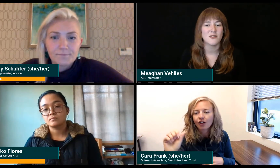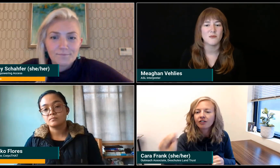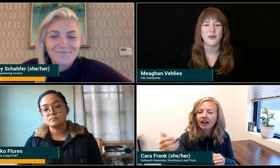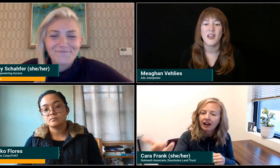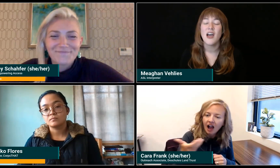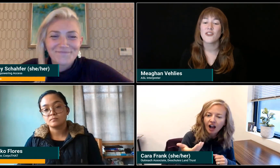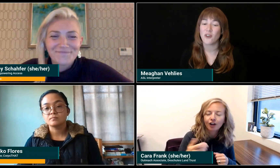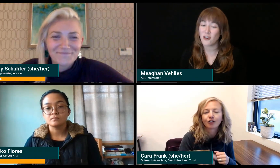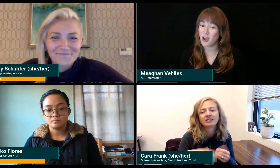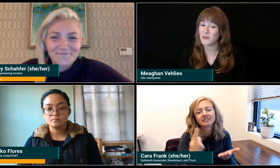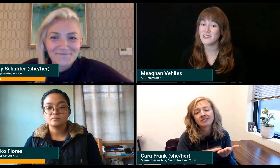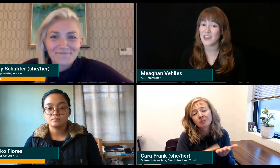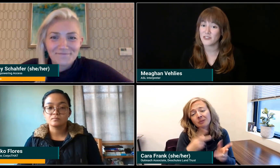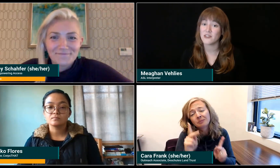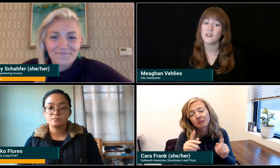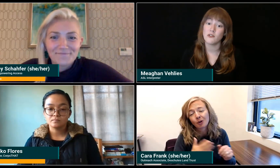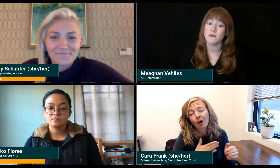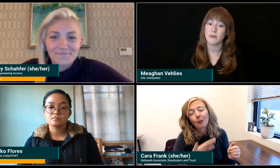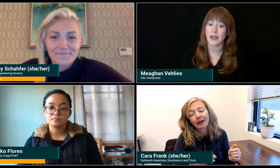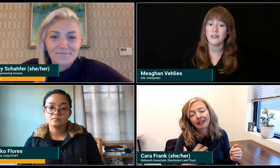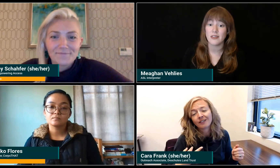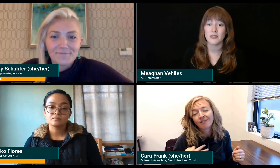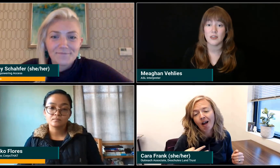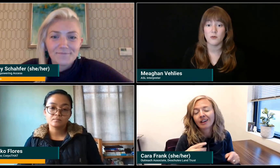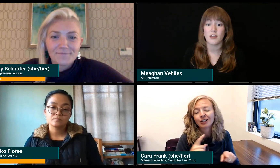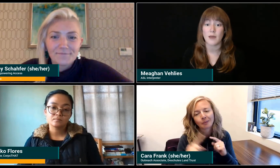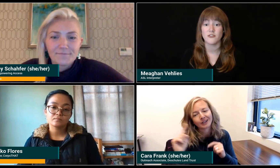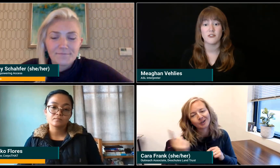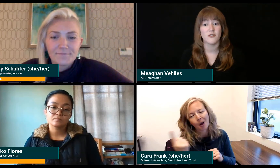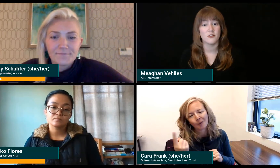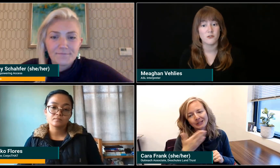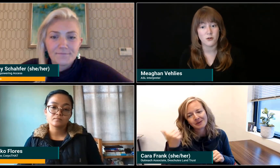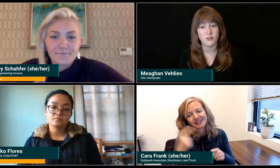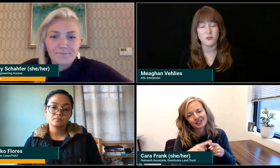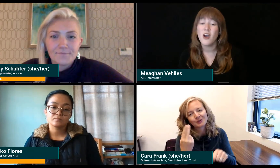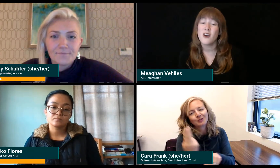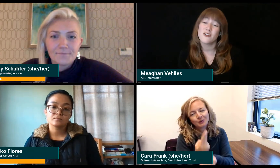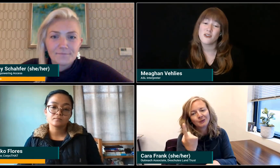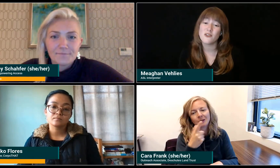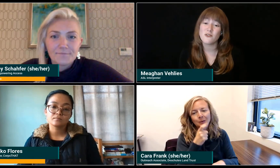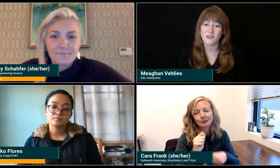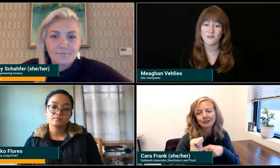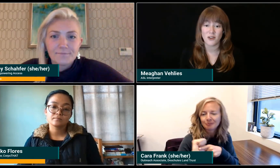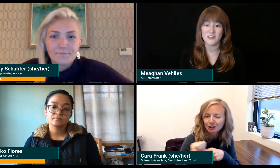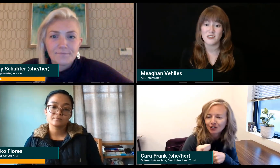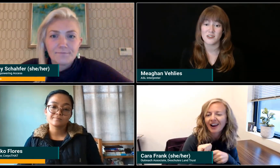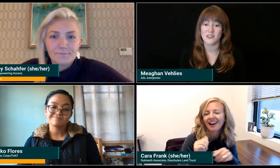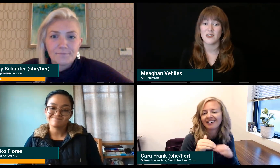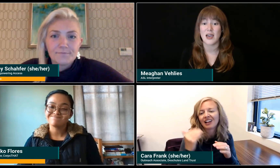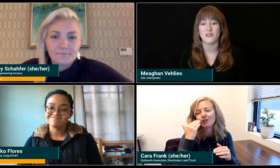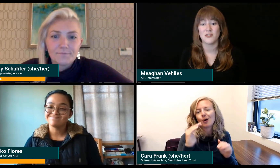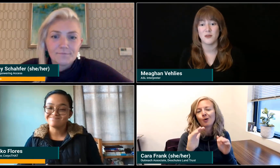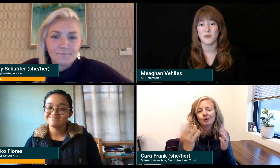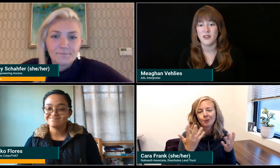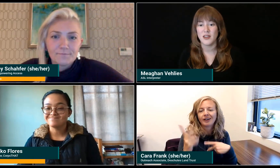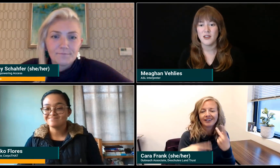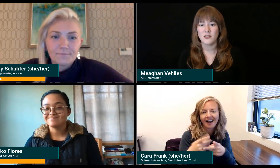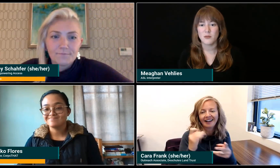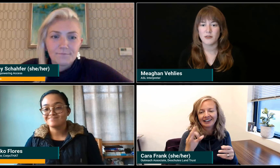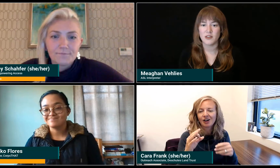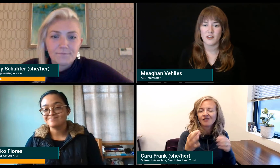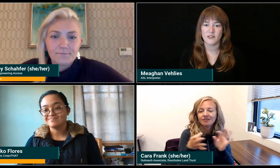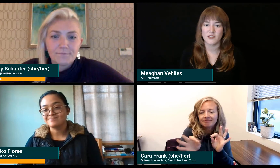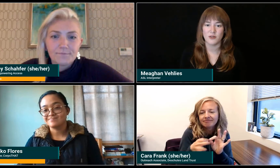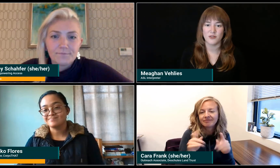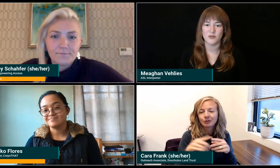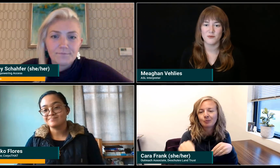to add them. But there are companies out there that you can pay that they will caption your videos for you. You can also find volunteers to caption them, but it's